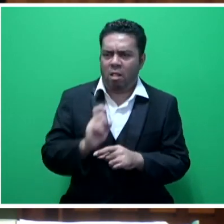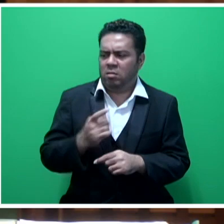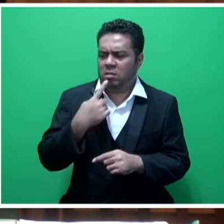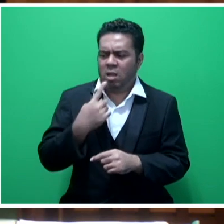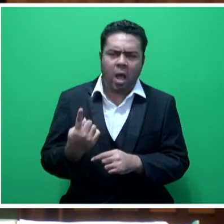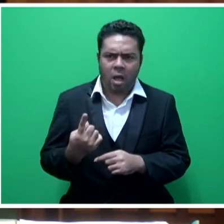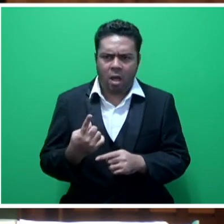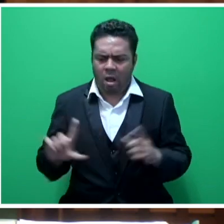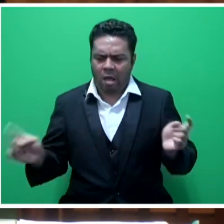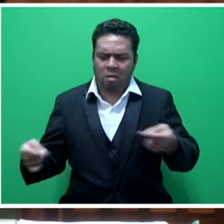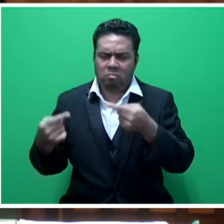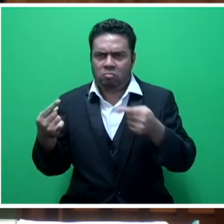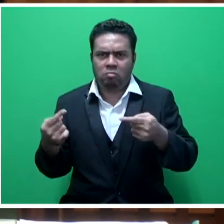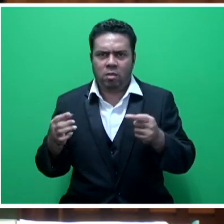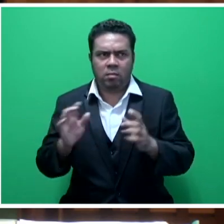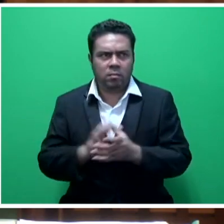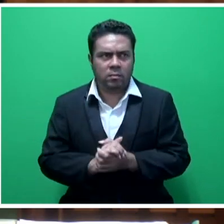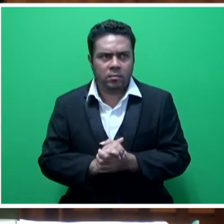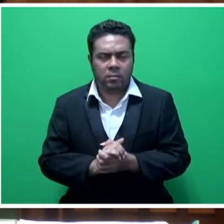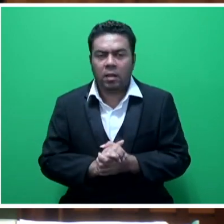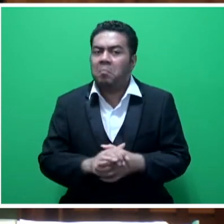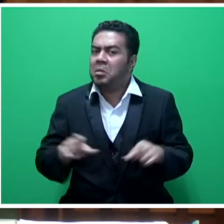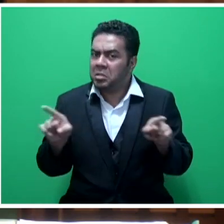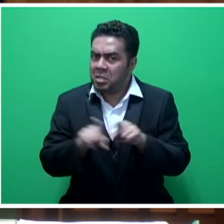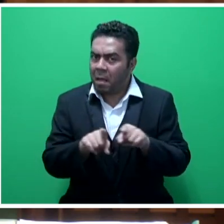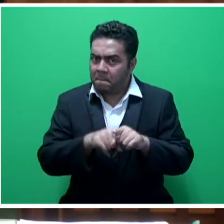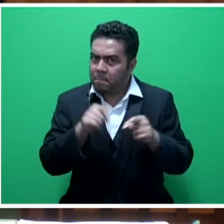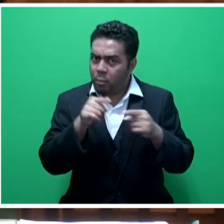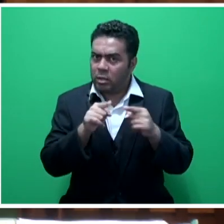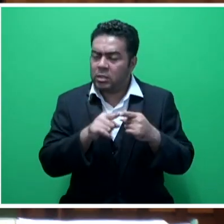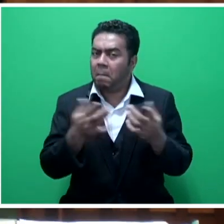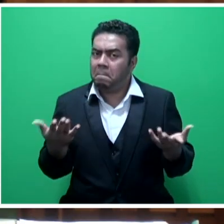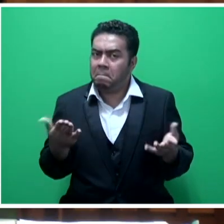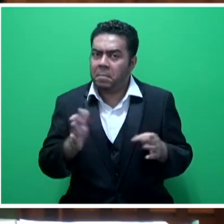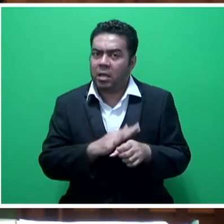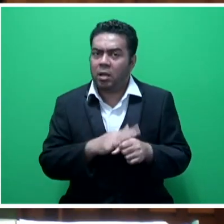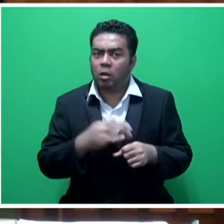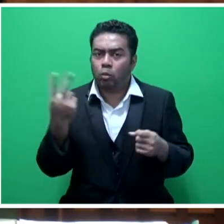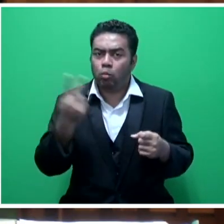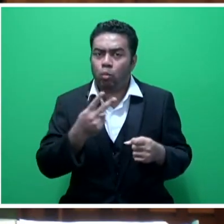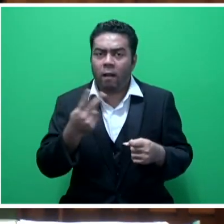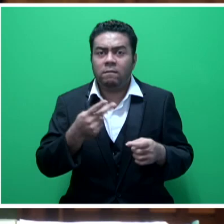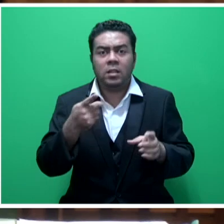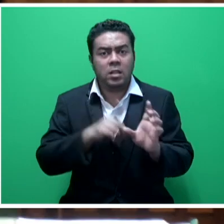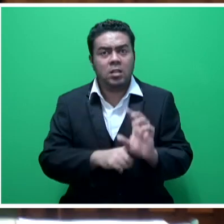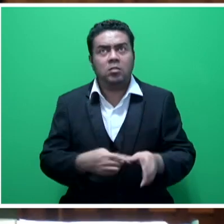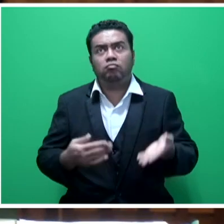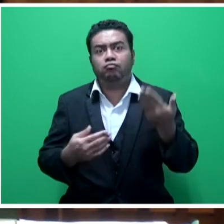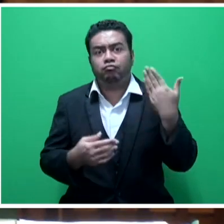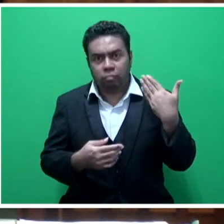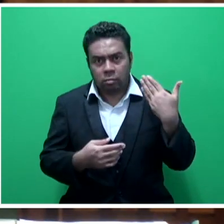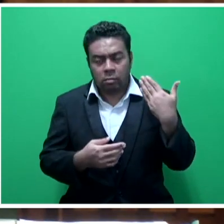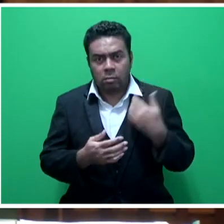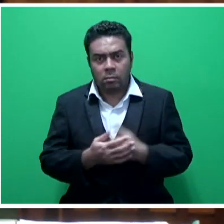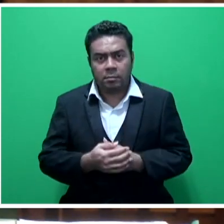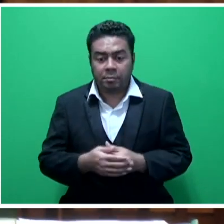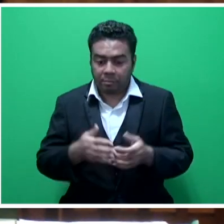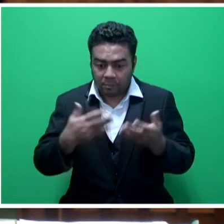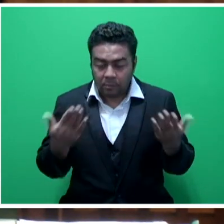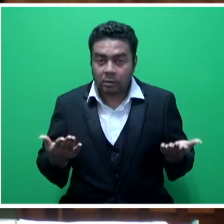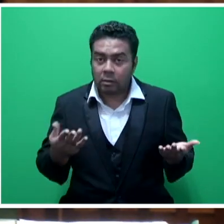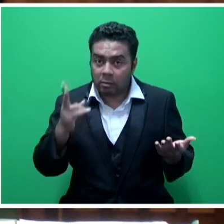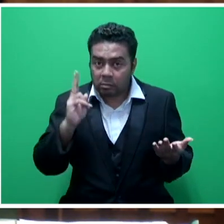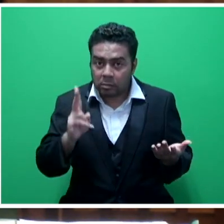start arguing against the very points he made 12 years ago. And some of you are actually now saying the same things. Mr. Speaker, so let's again look